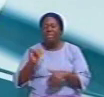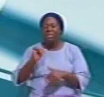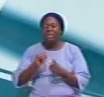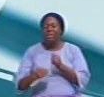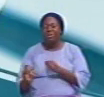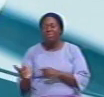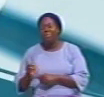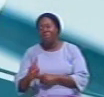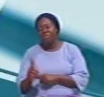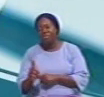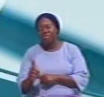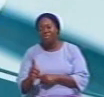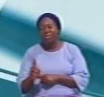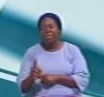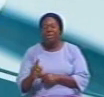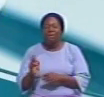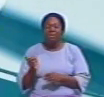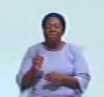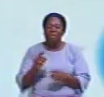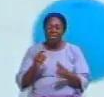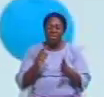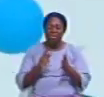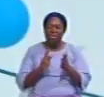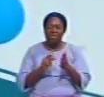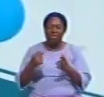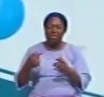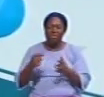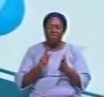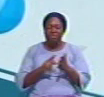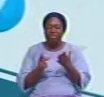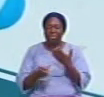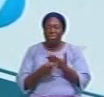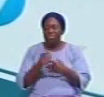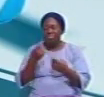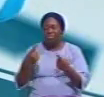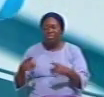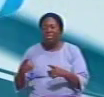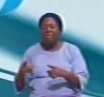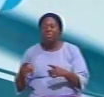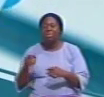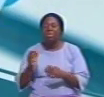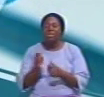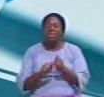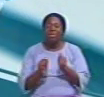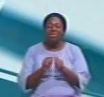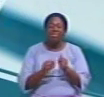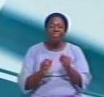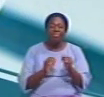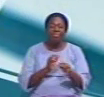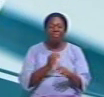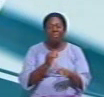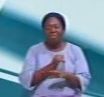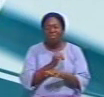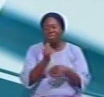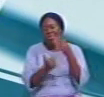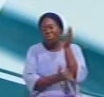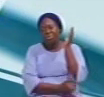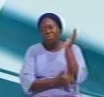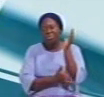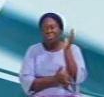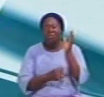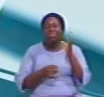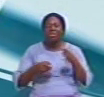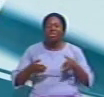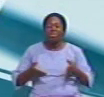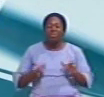places where GCK is taking place globally. Every continent, let's bless the